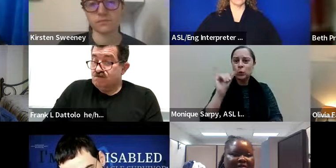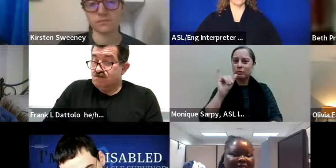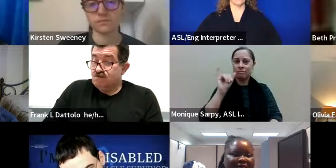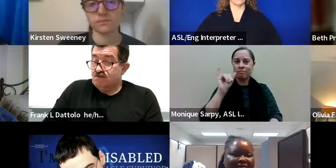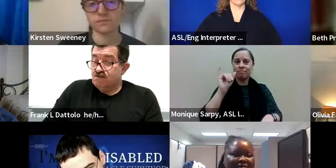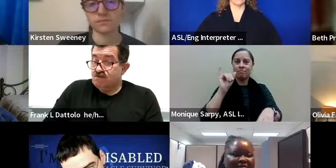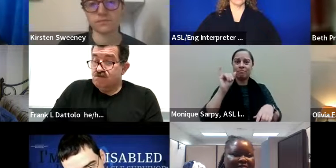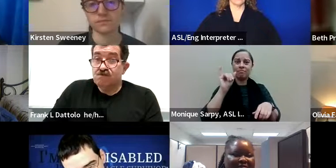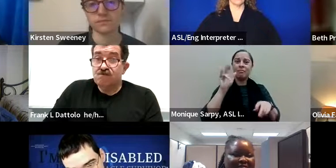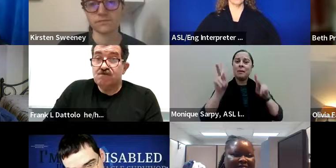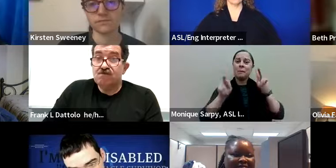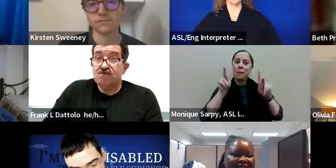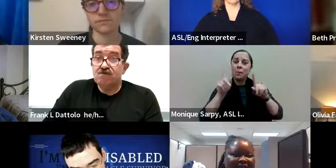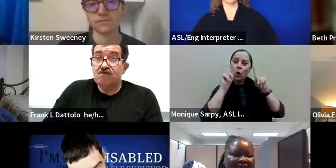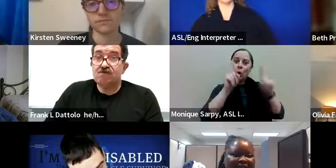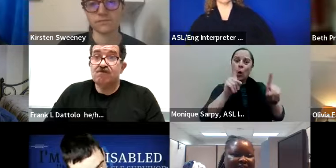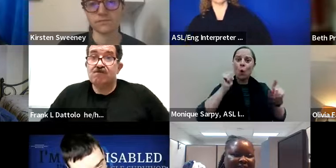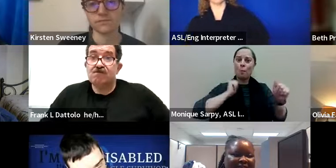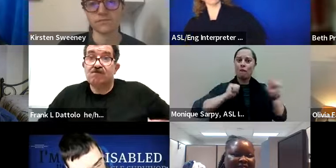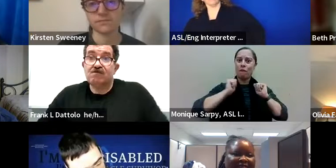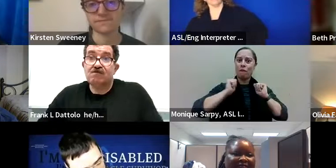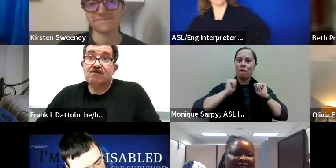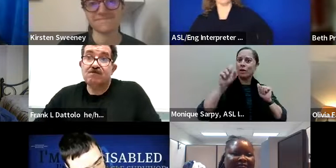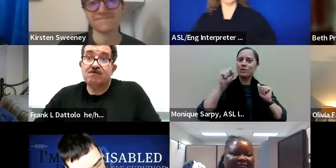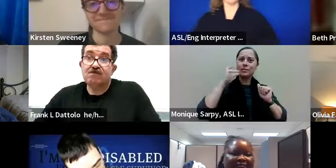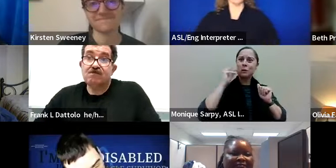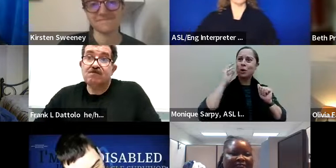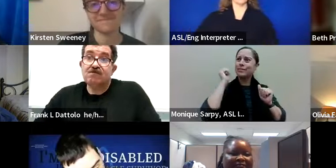arts experiences every day.